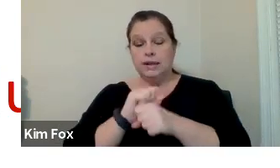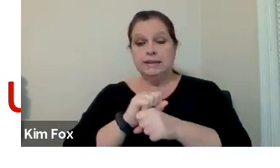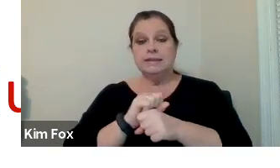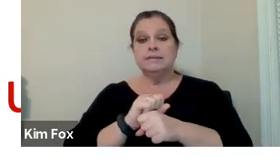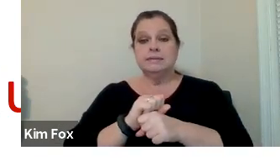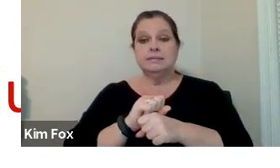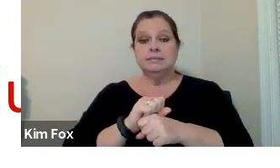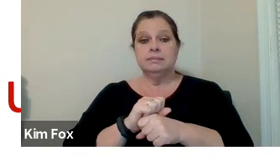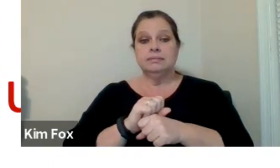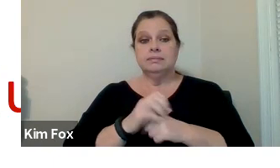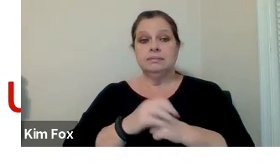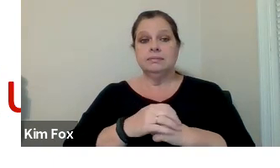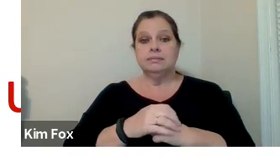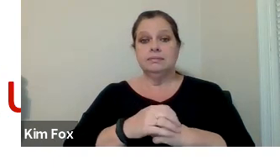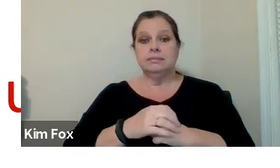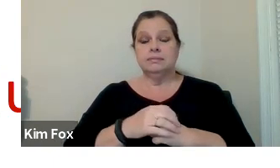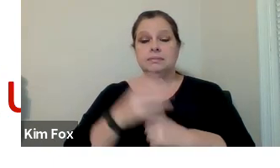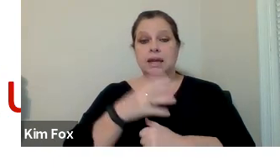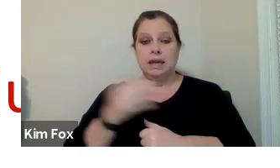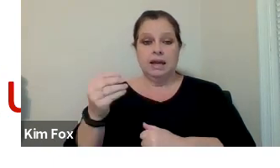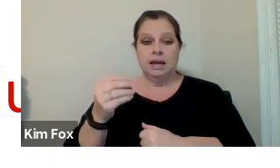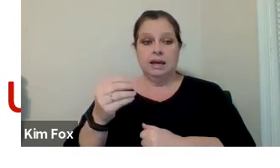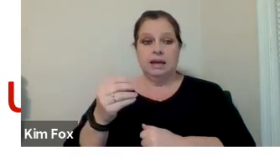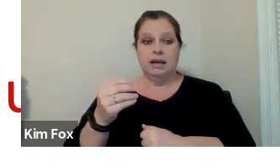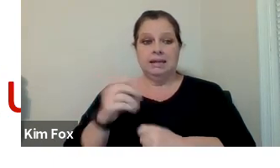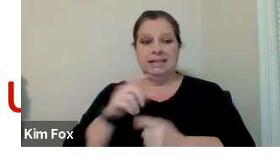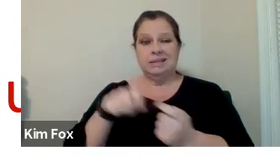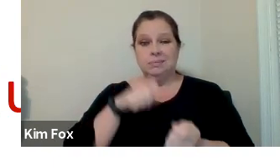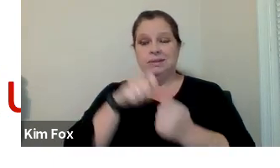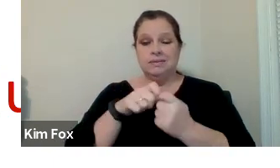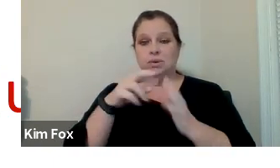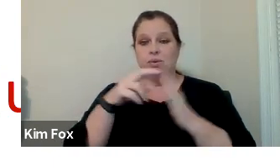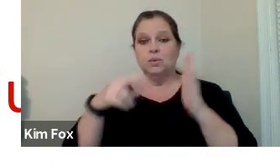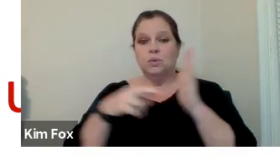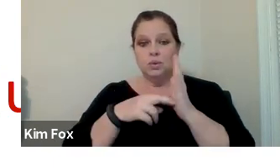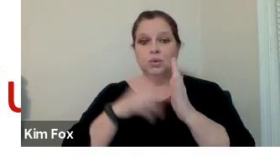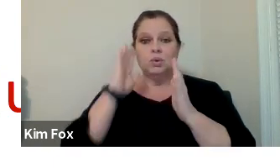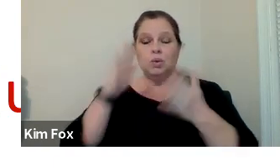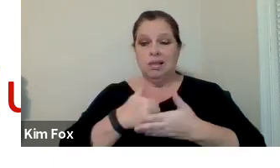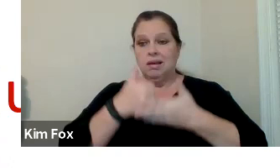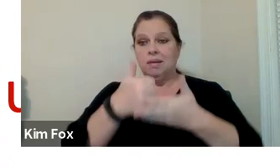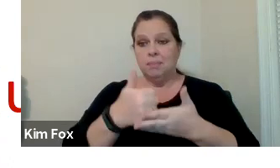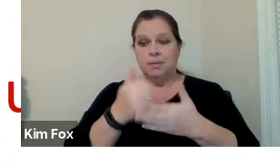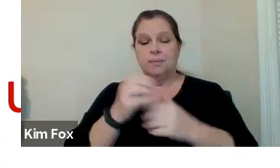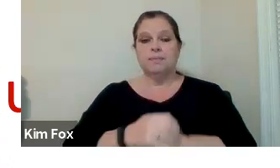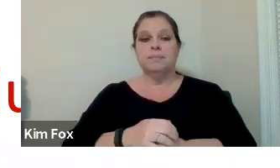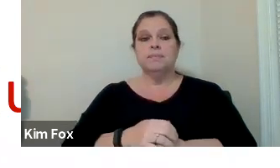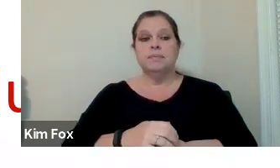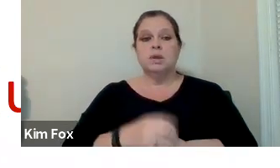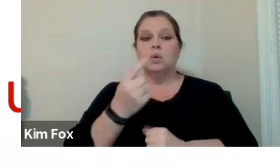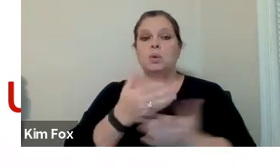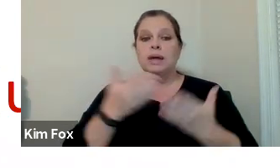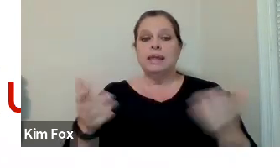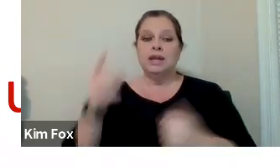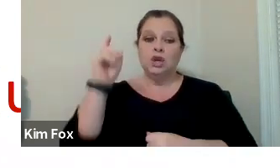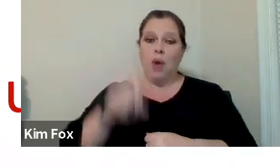to date. And there is certain regulations and they will assist you. The one thing is you have to be